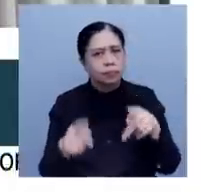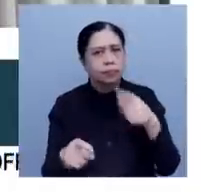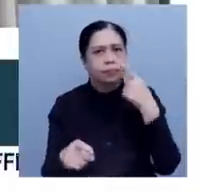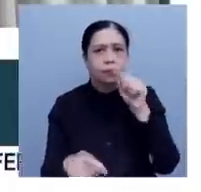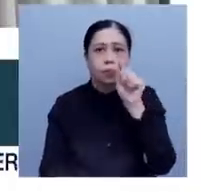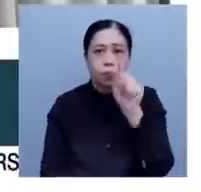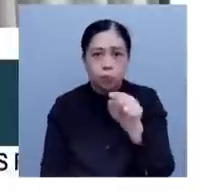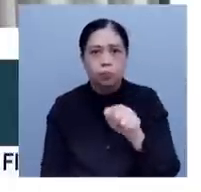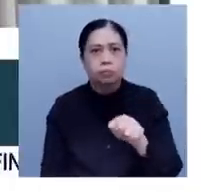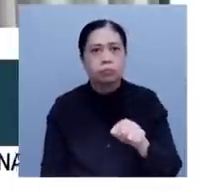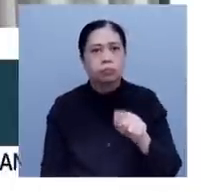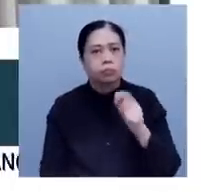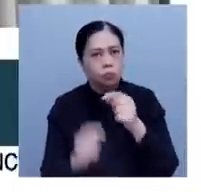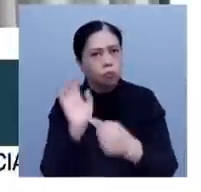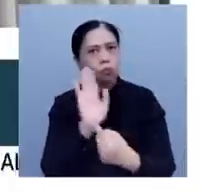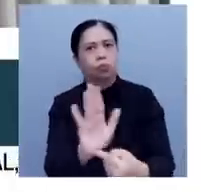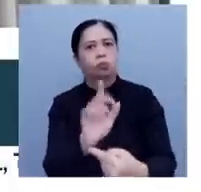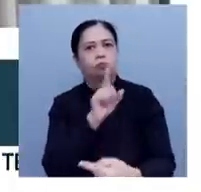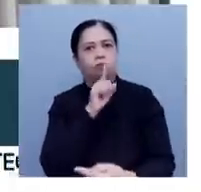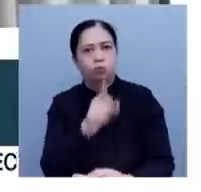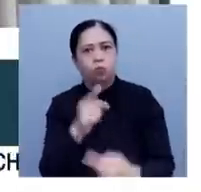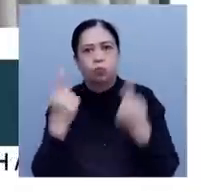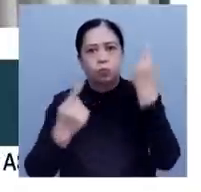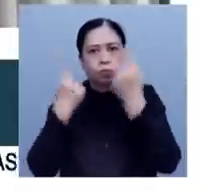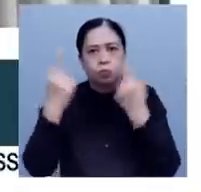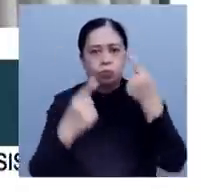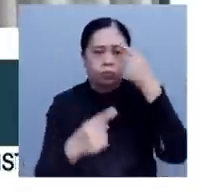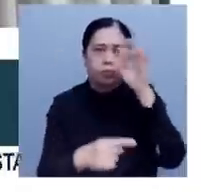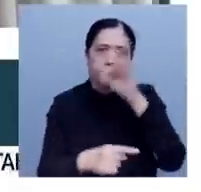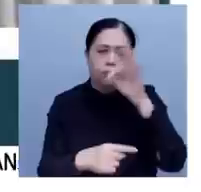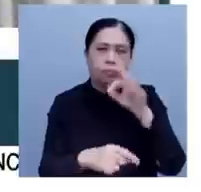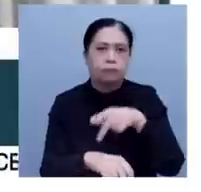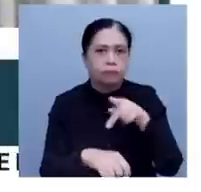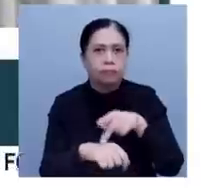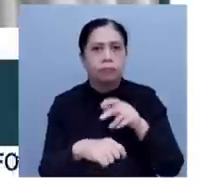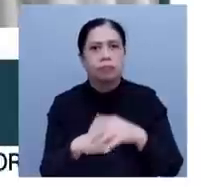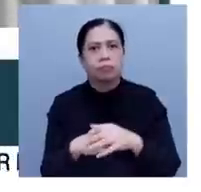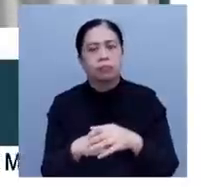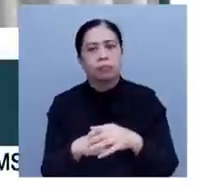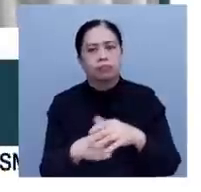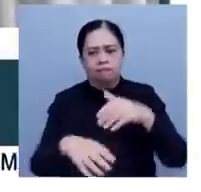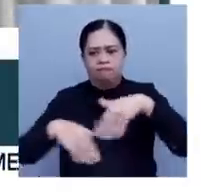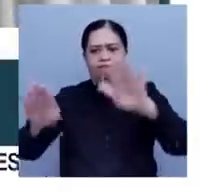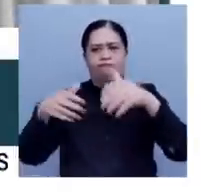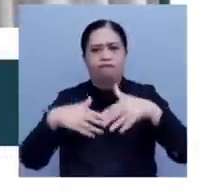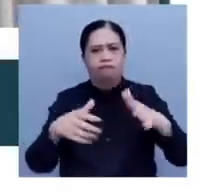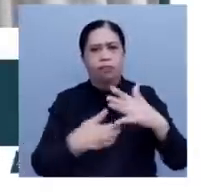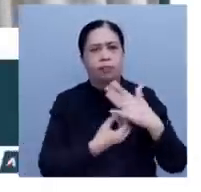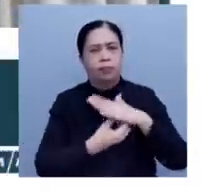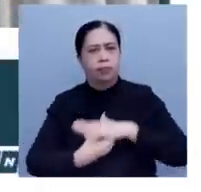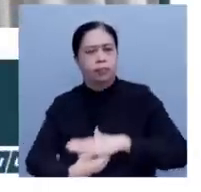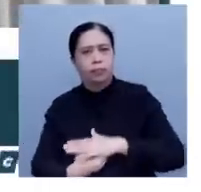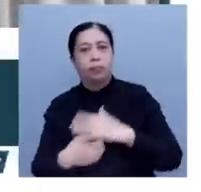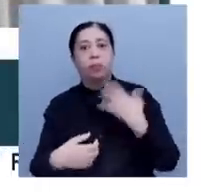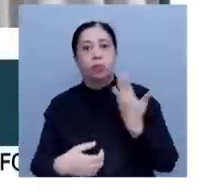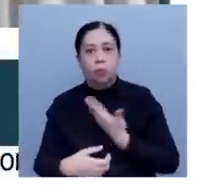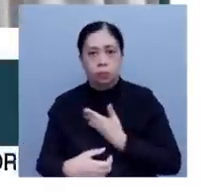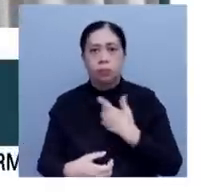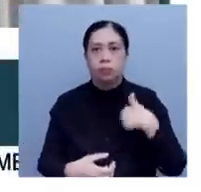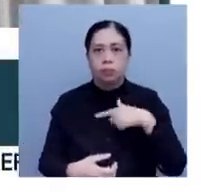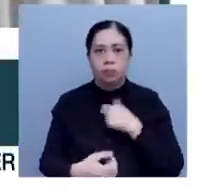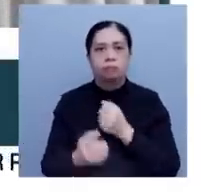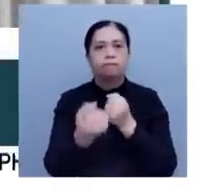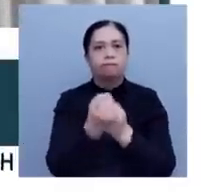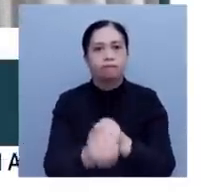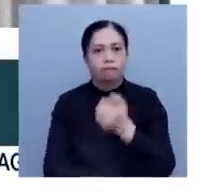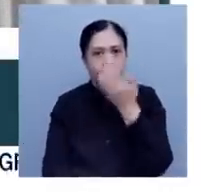you to show your real concern for the Filipinos. Reject all of these pressures, and we are supporting